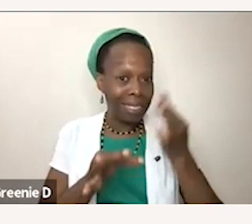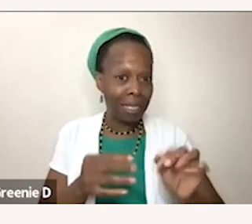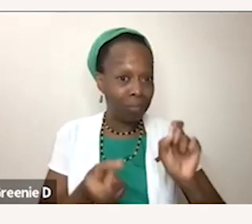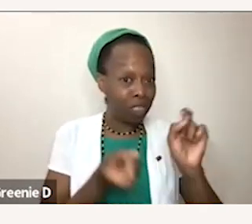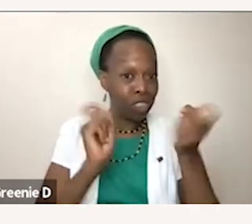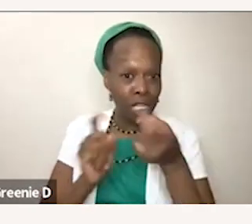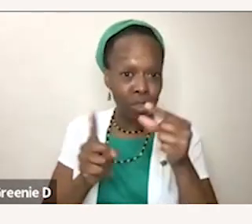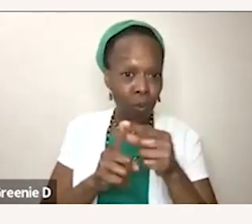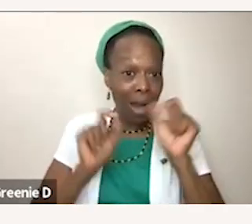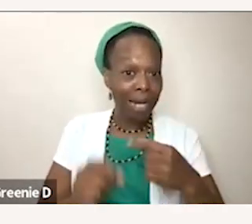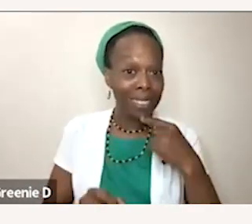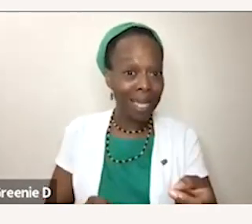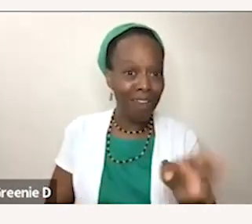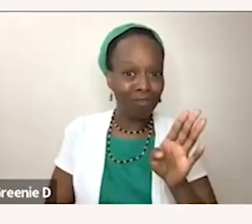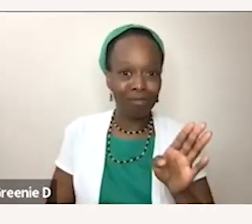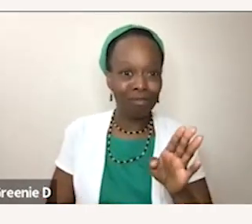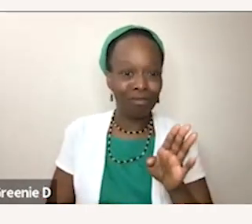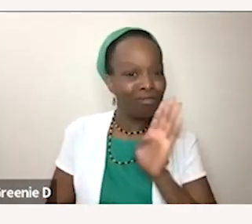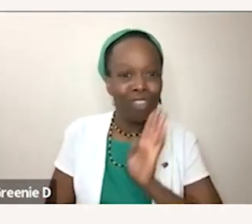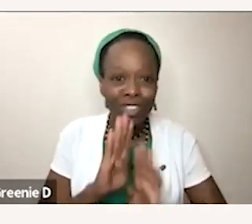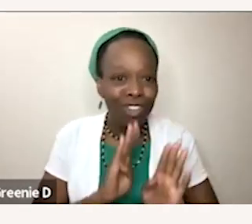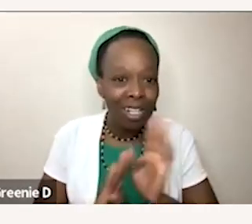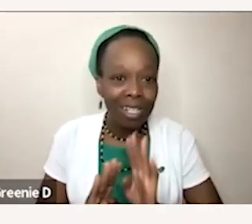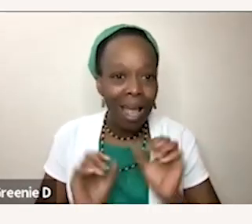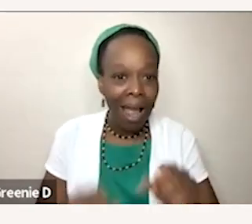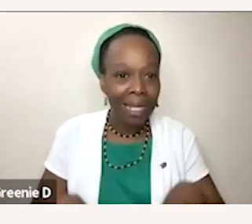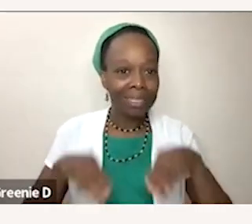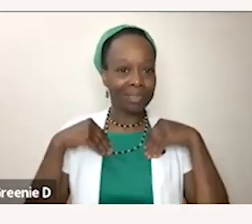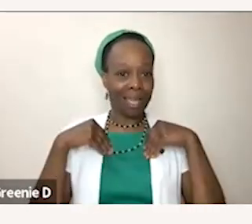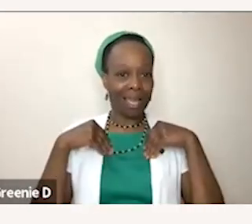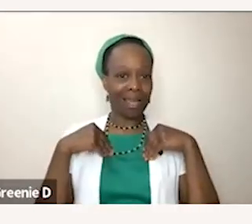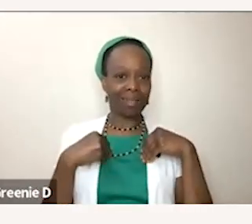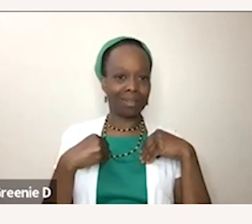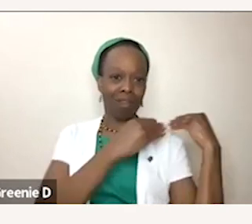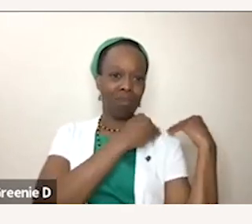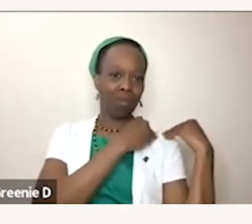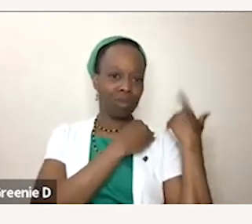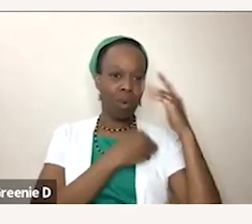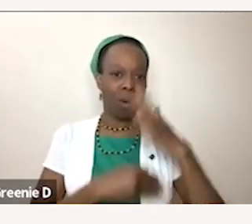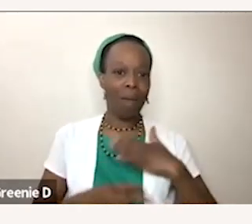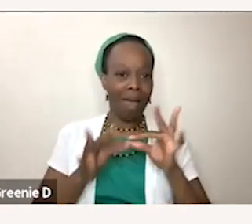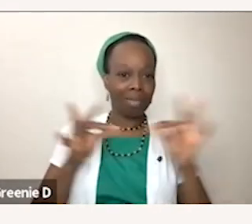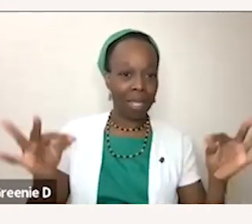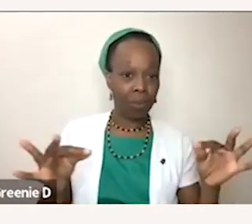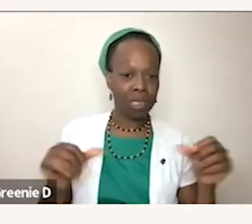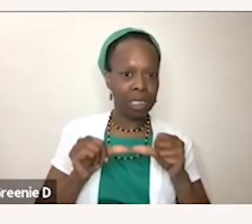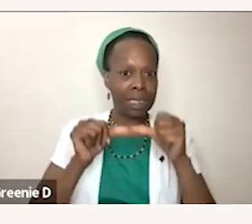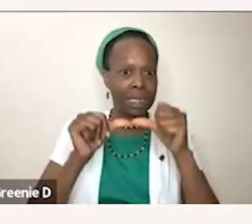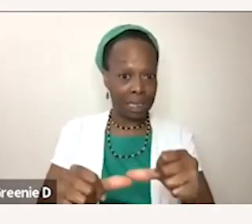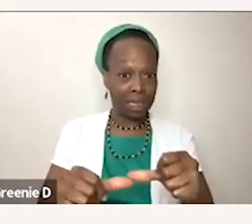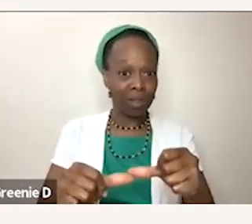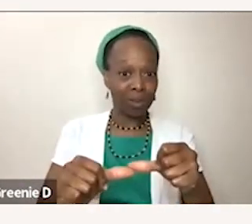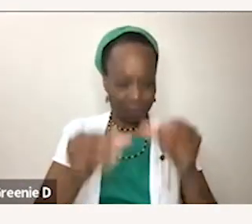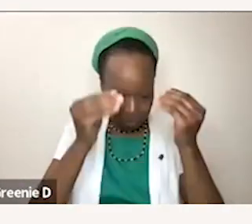very frustrating to me. Like I can actually take responsibility for my language, still actually convey my message in a